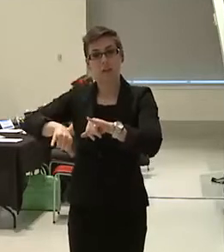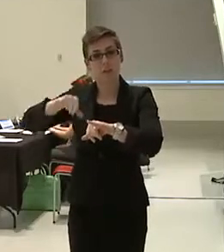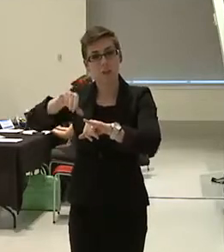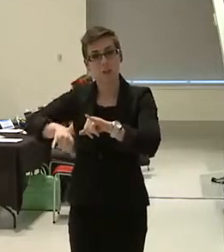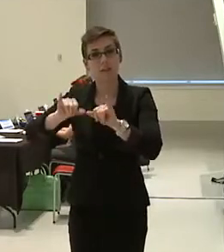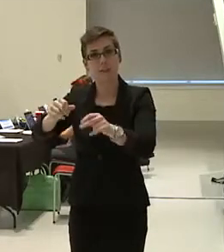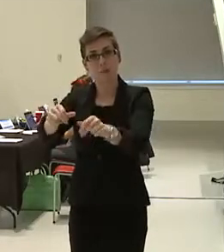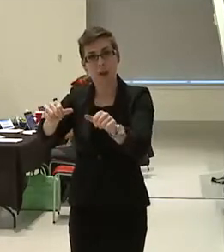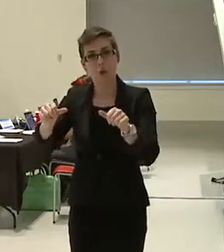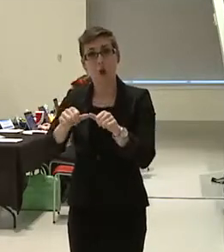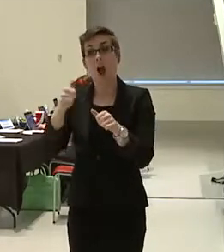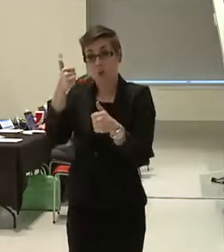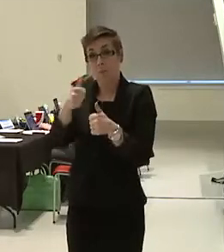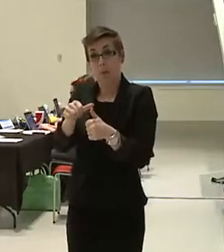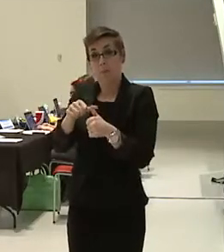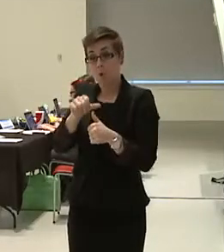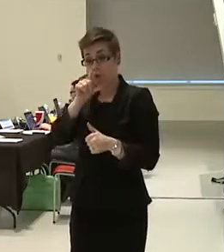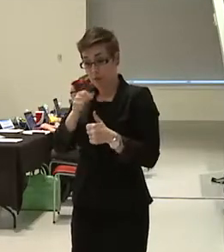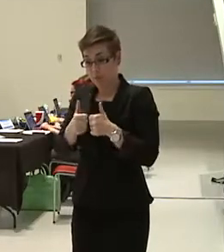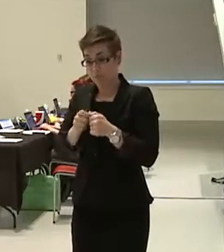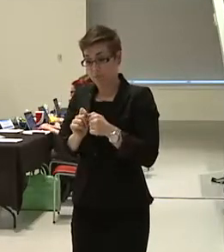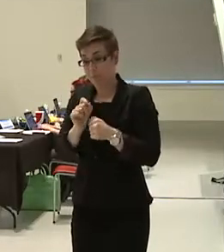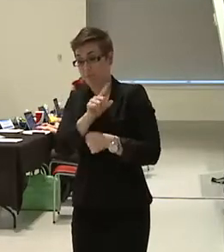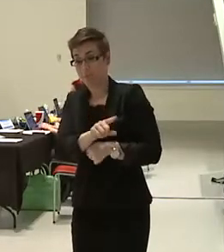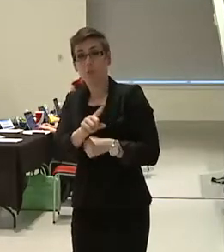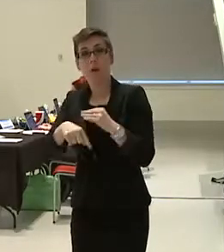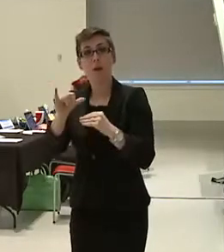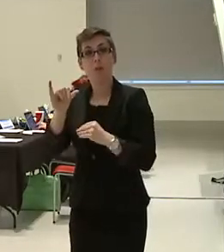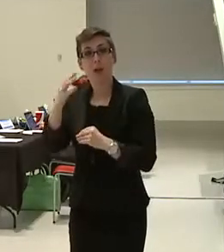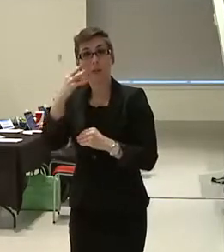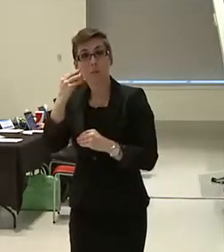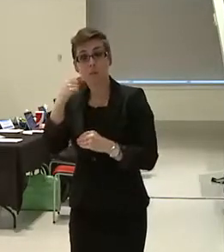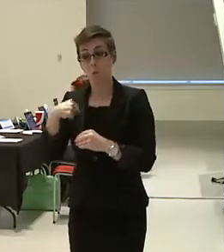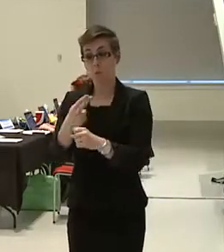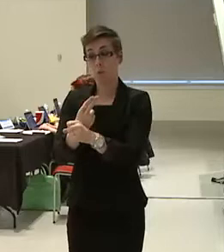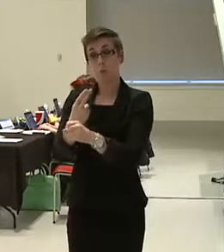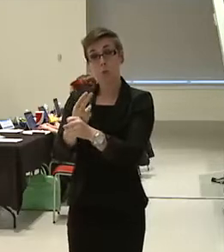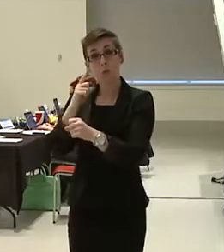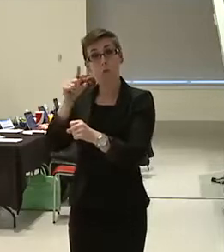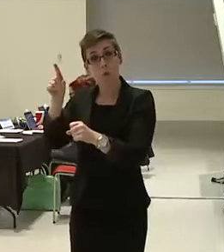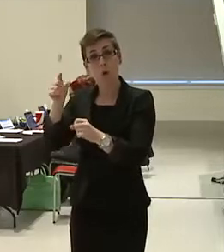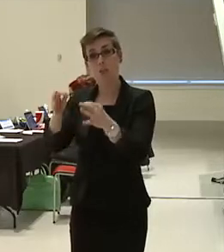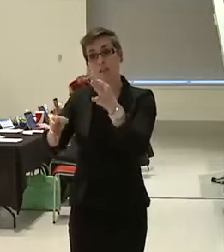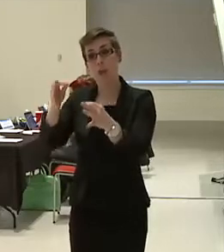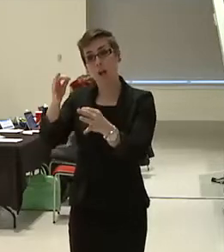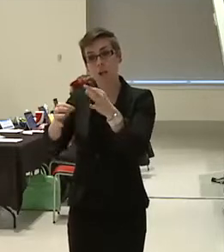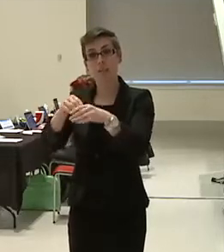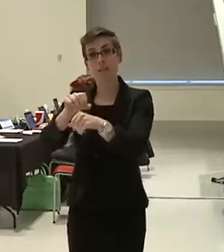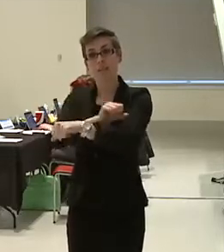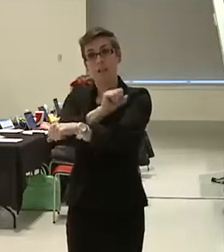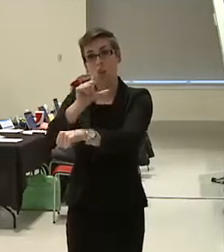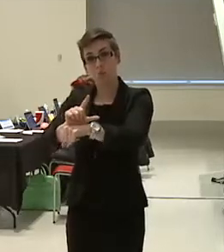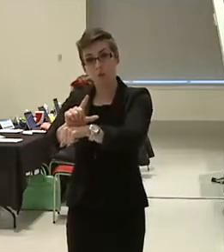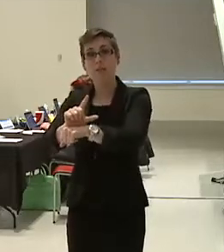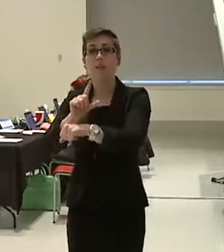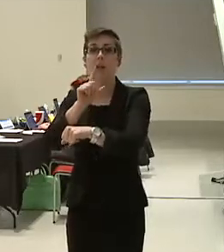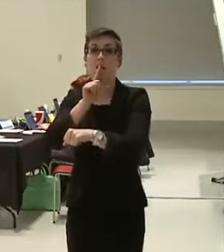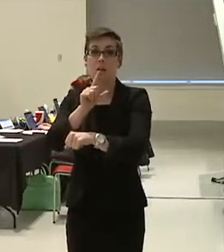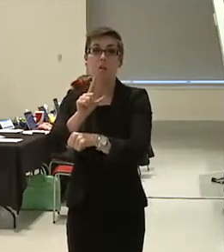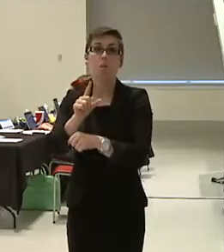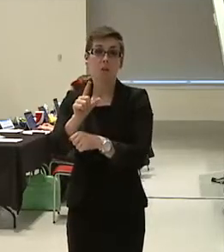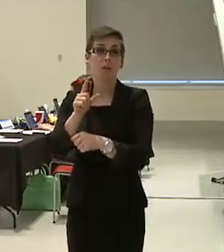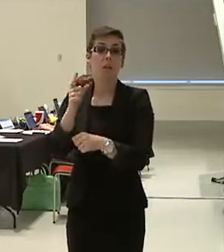it, and those tweets actually became evidence used in the federal trial that we had in St. Louis that made the 5-second rule